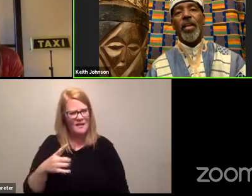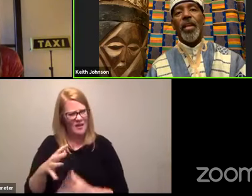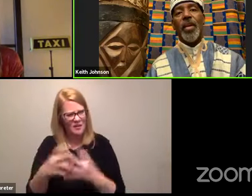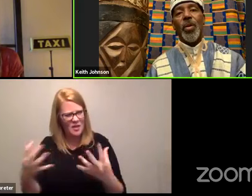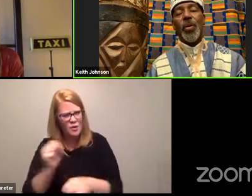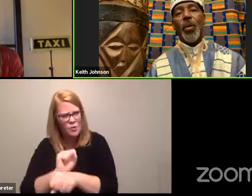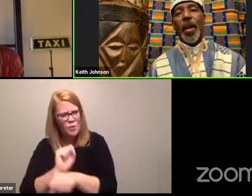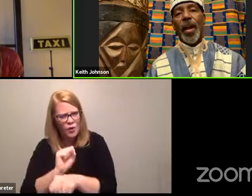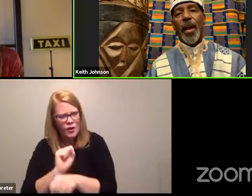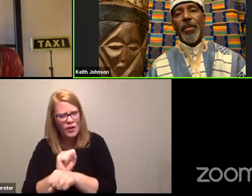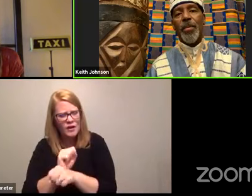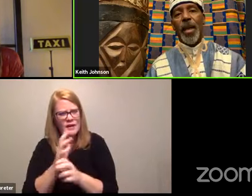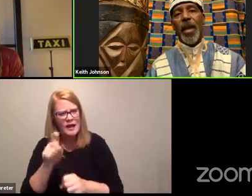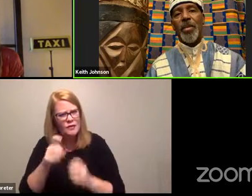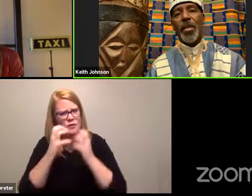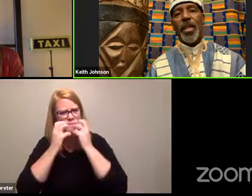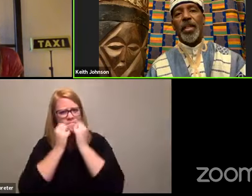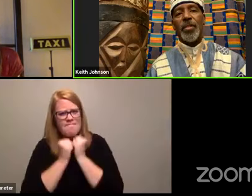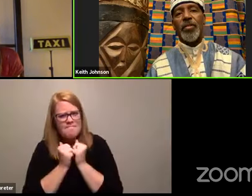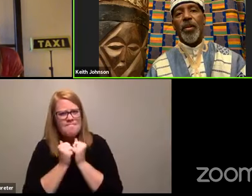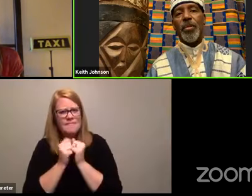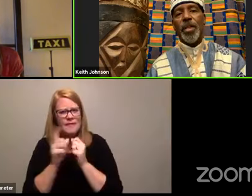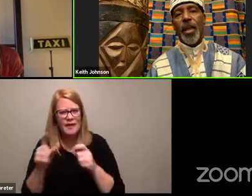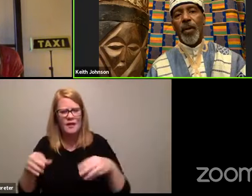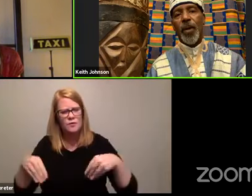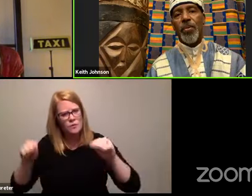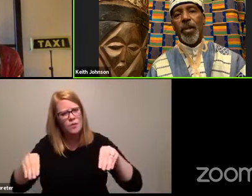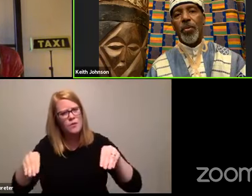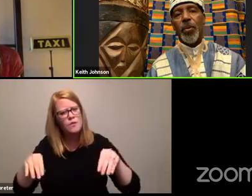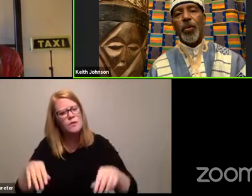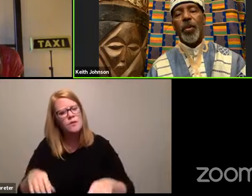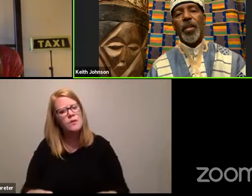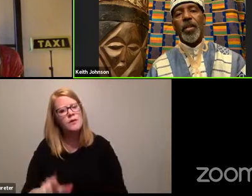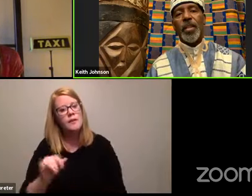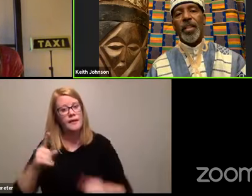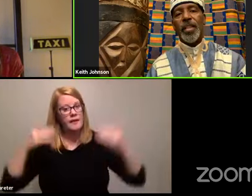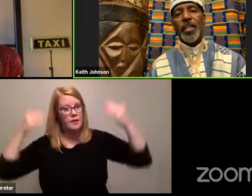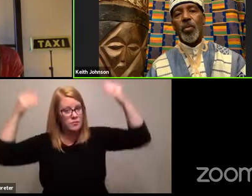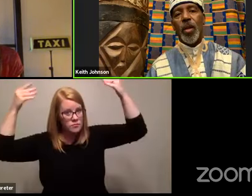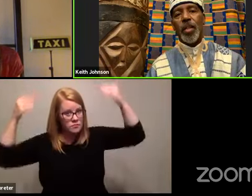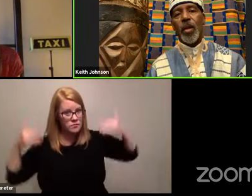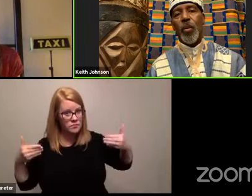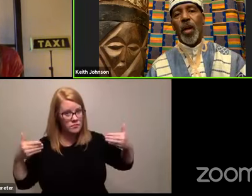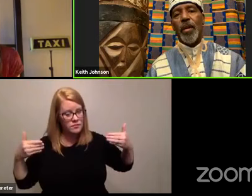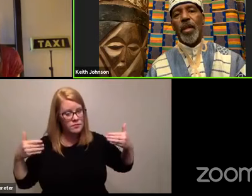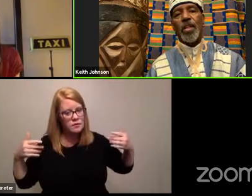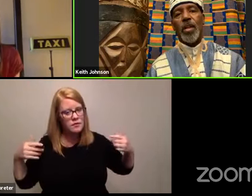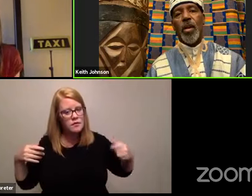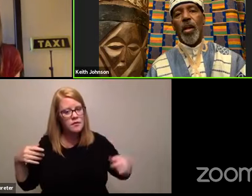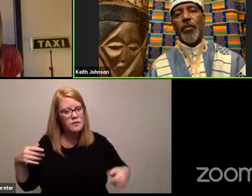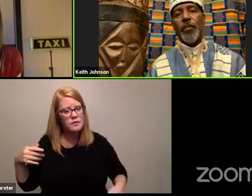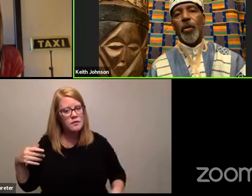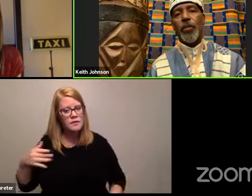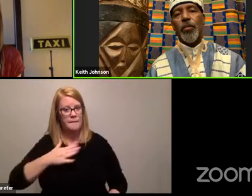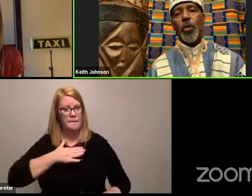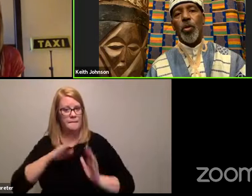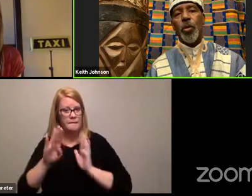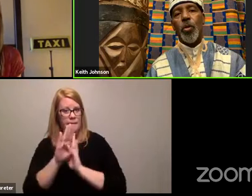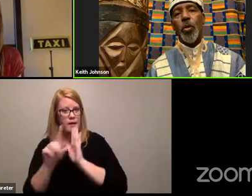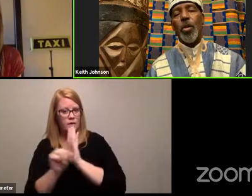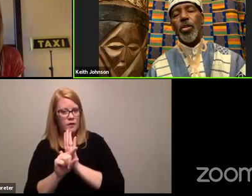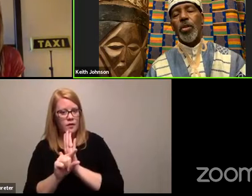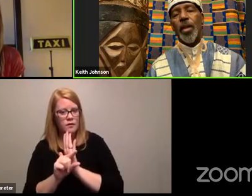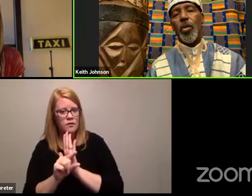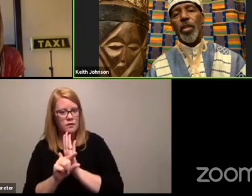cloth. What I have behind me is from the Ewe people. This is what they wear as cloth for a